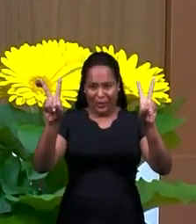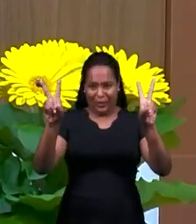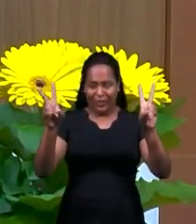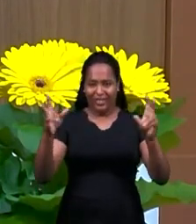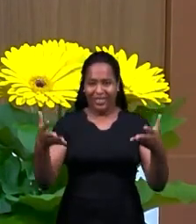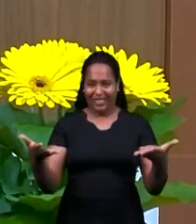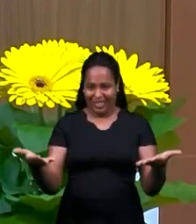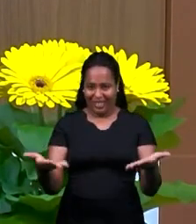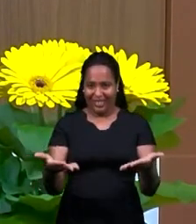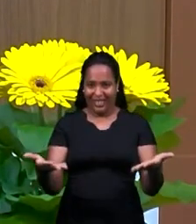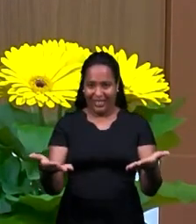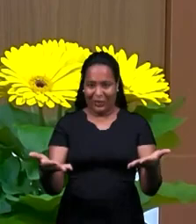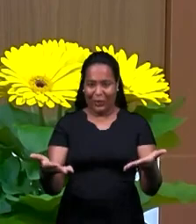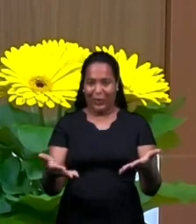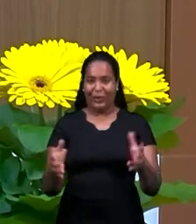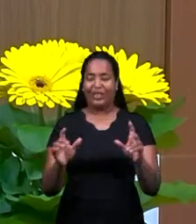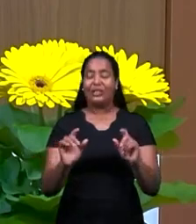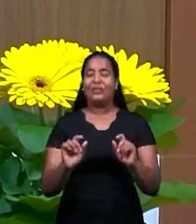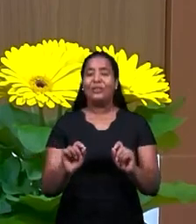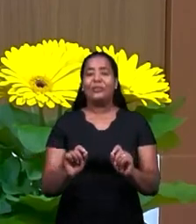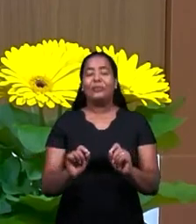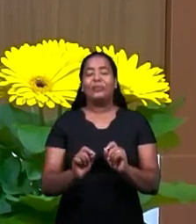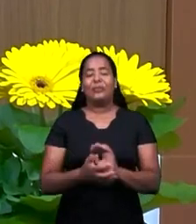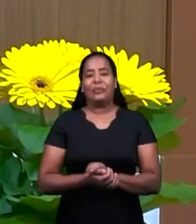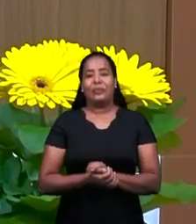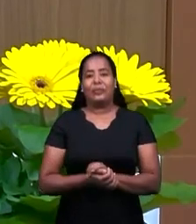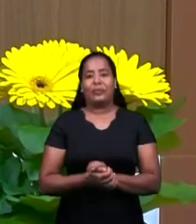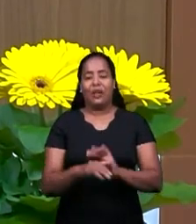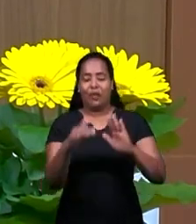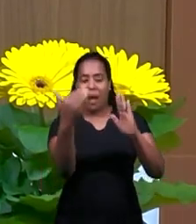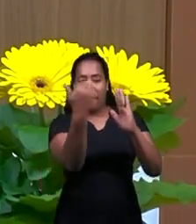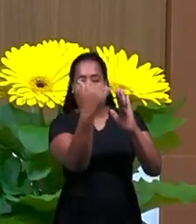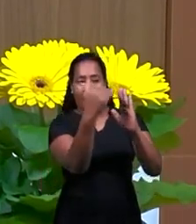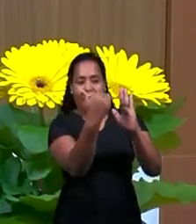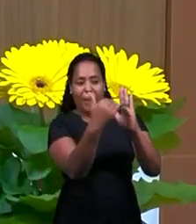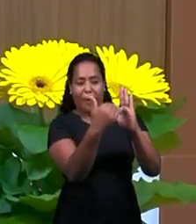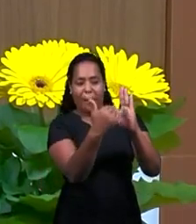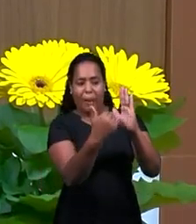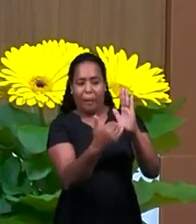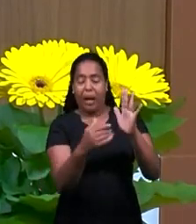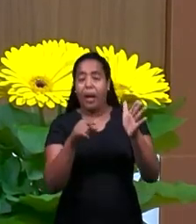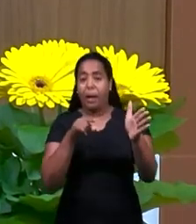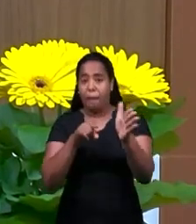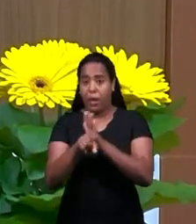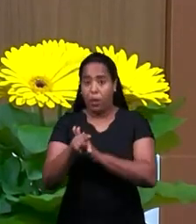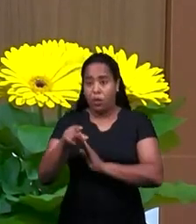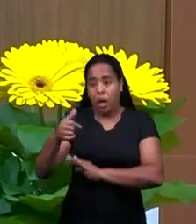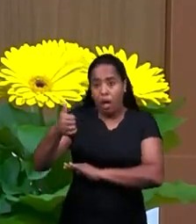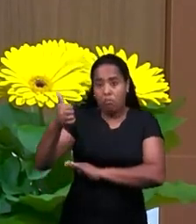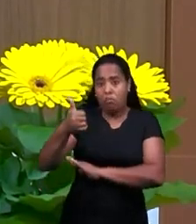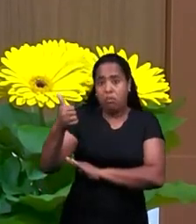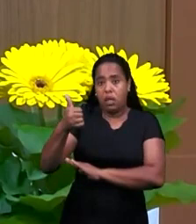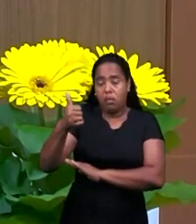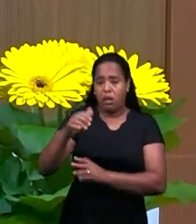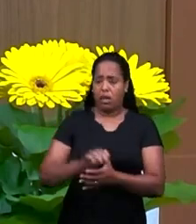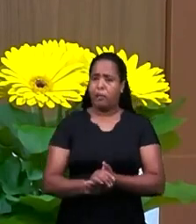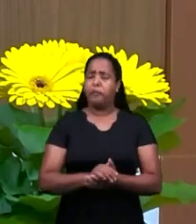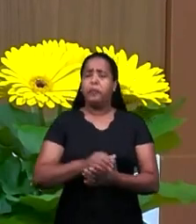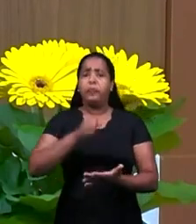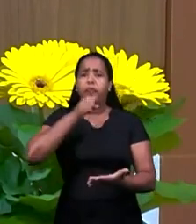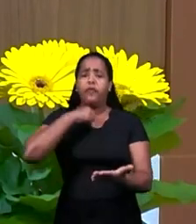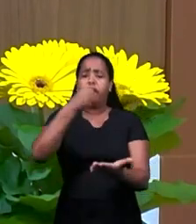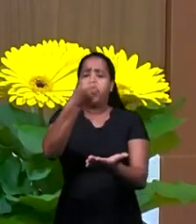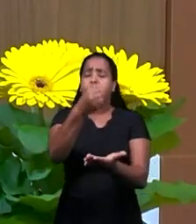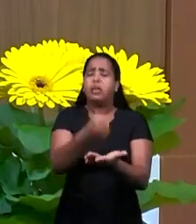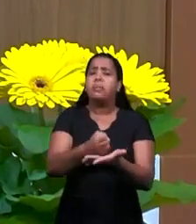The topic that was proposed, the questions, the first question is the following. In the Old Testament,